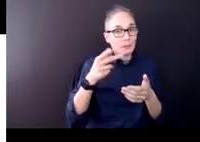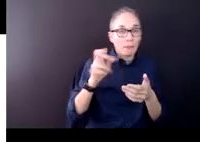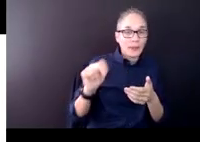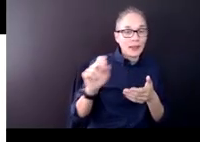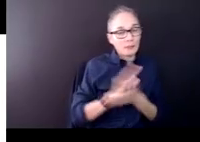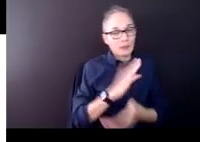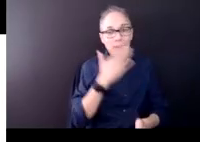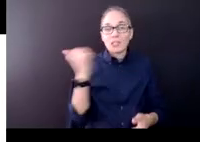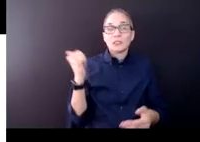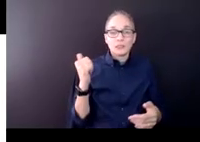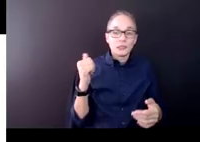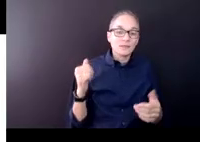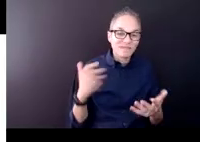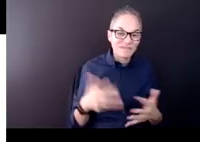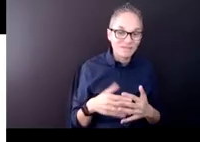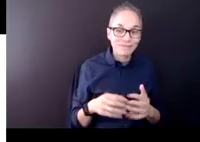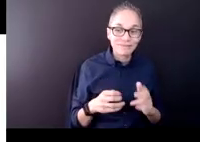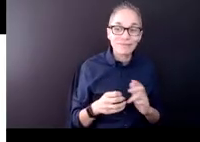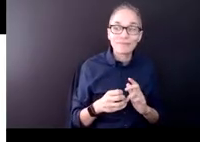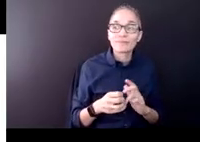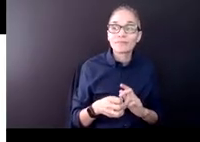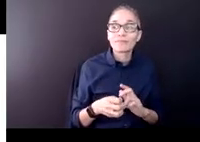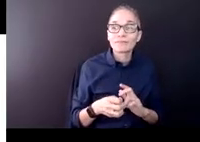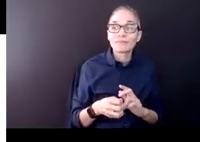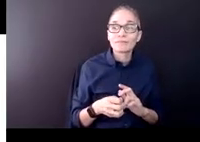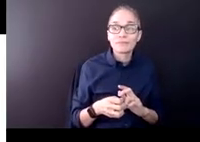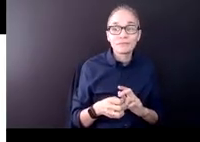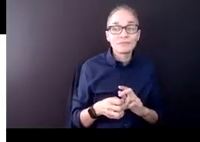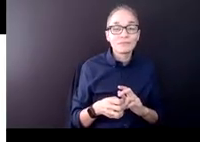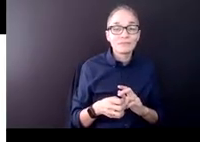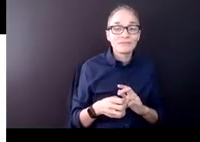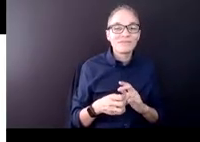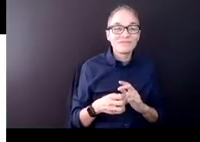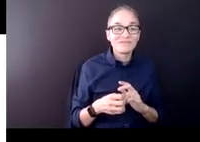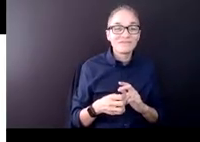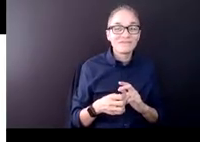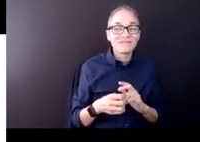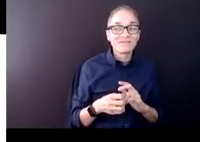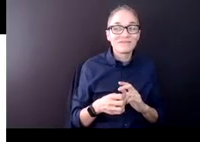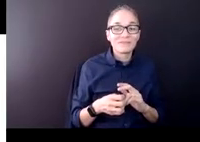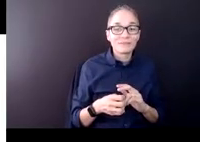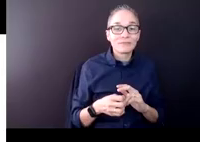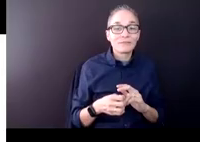still a great way to, yeah, to be really engaged and think critically and creatively. So,